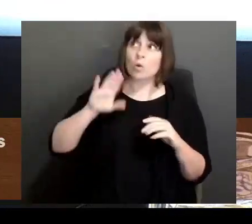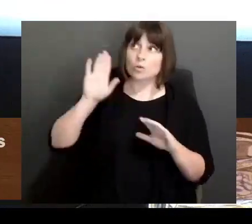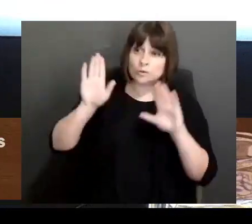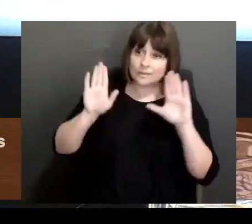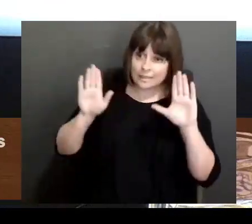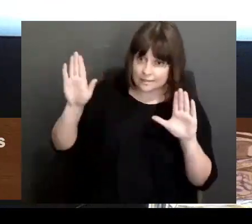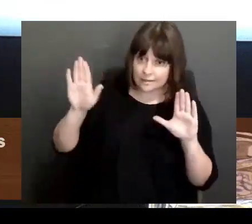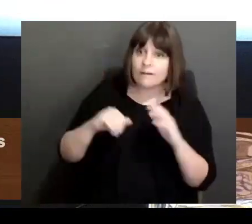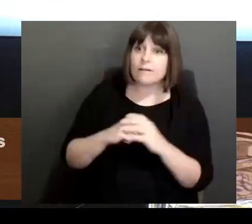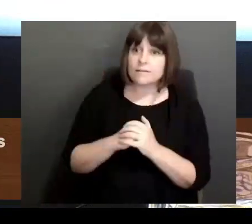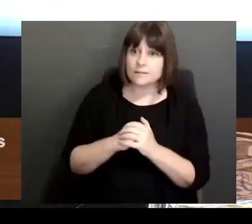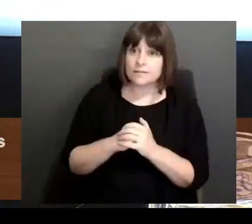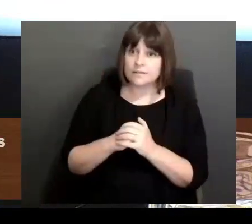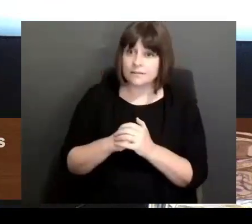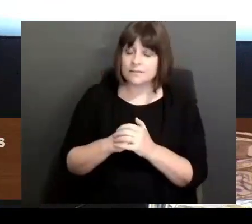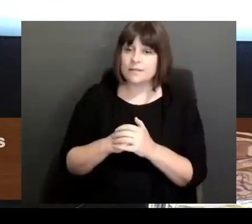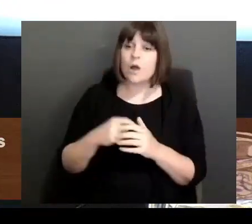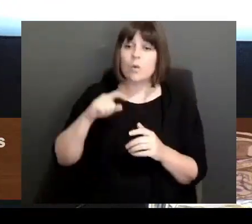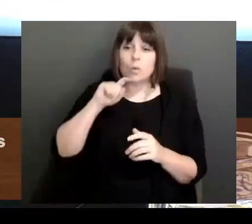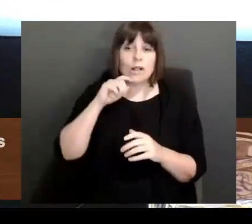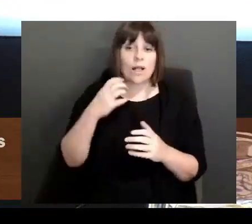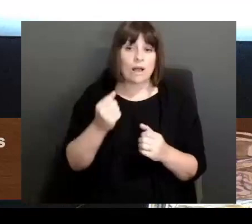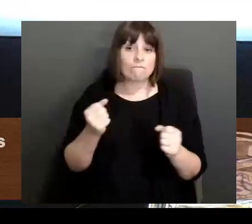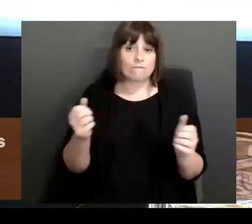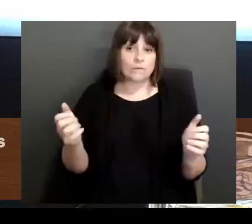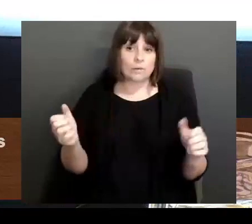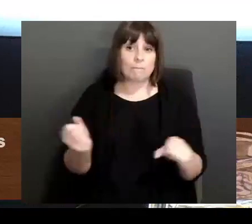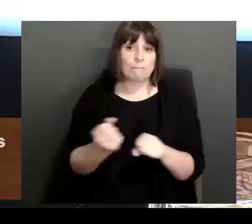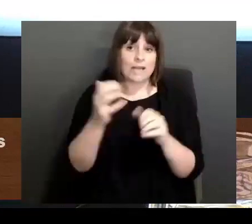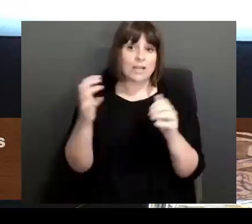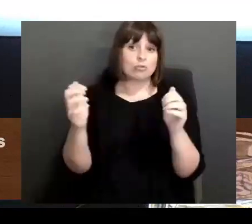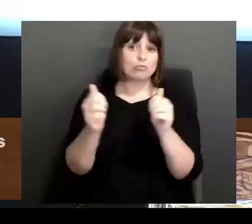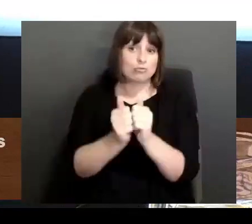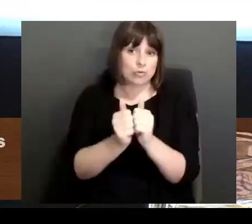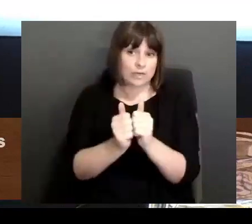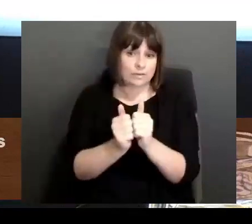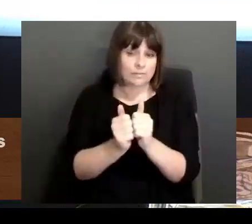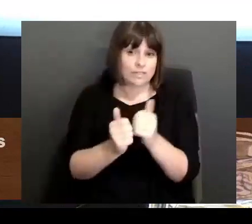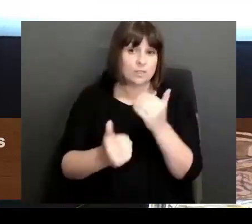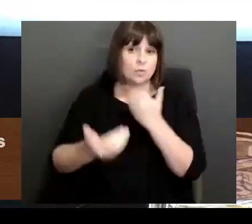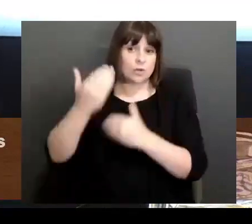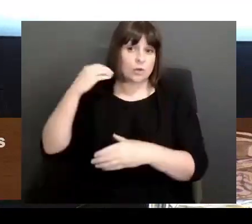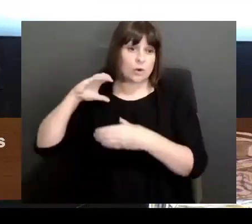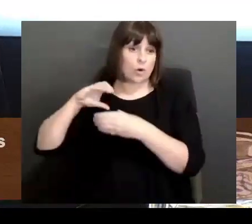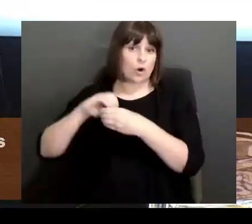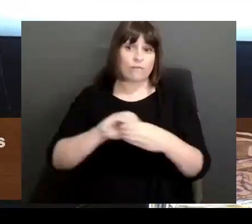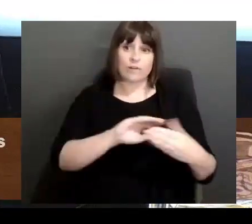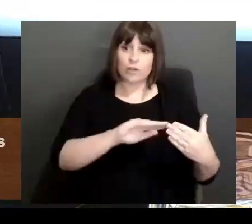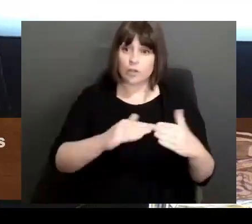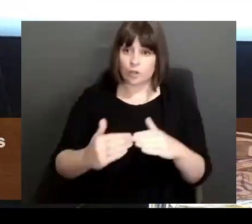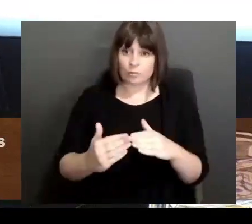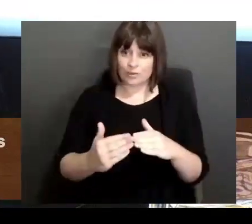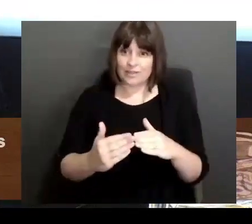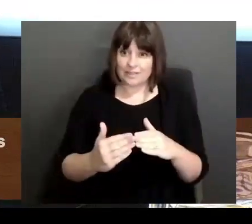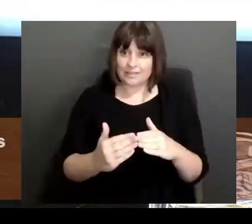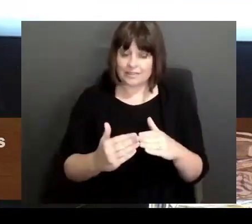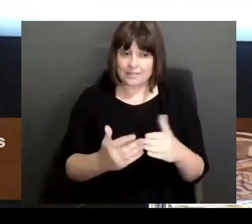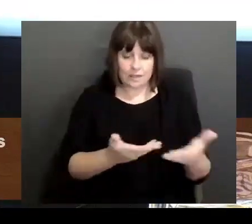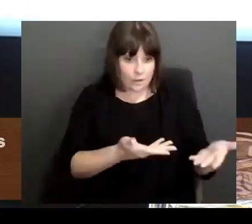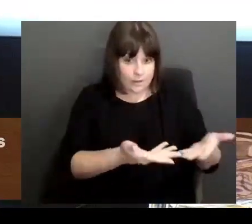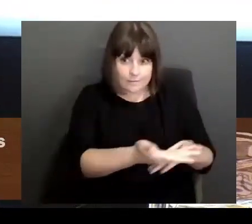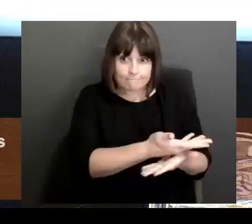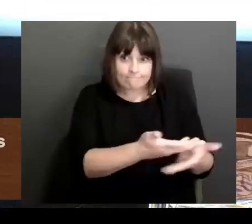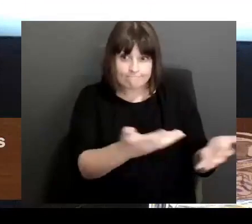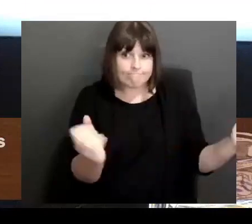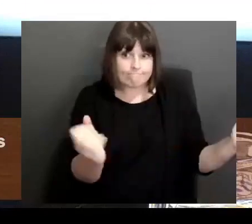determined and struck agreements with the relevant traditional owner communities in terms of what benefit sharing